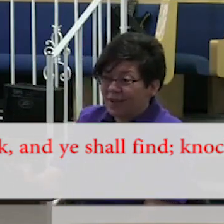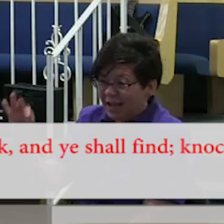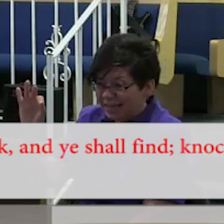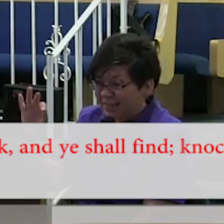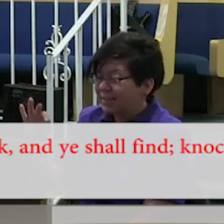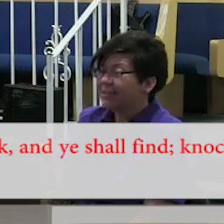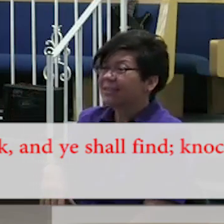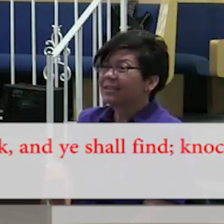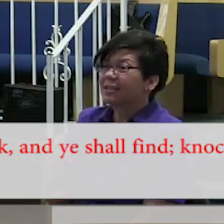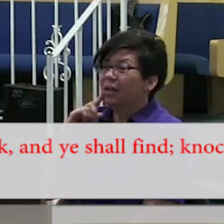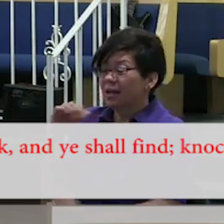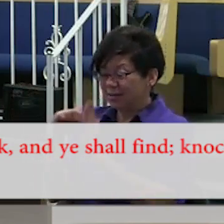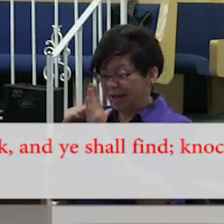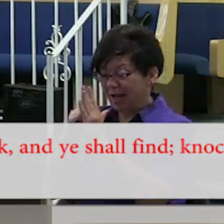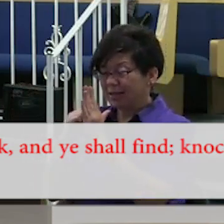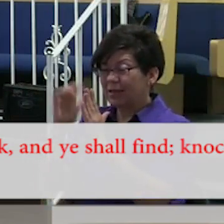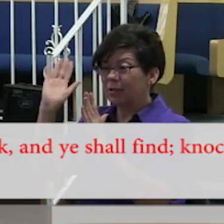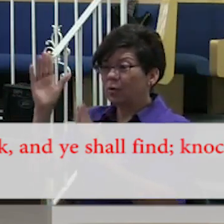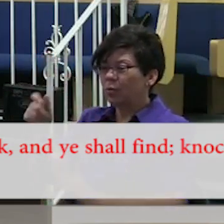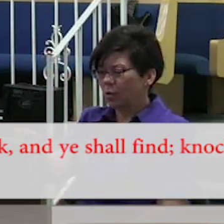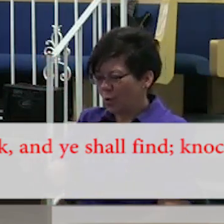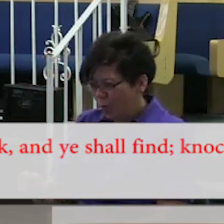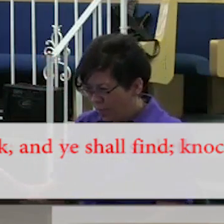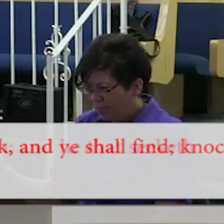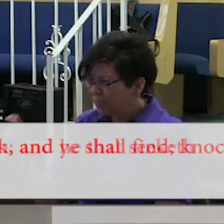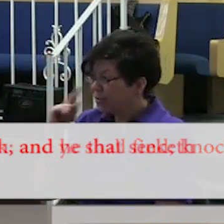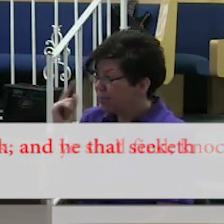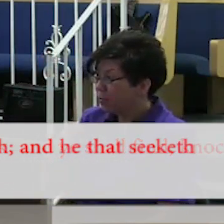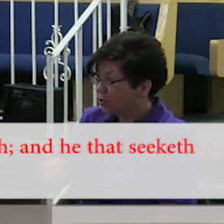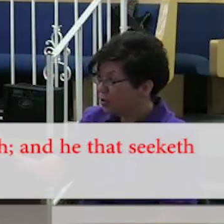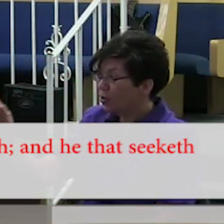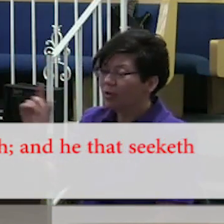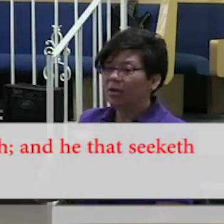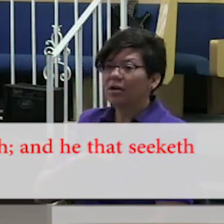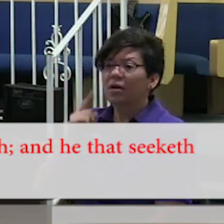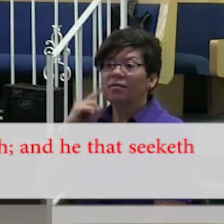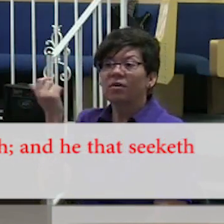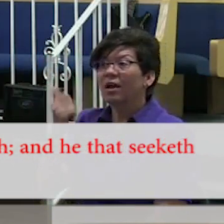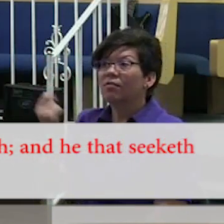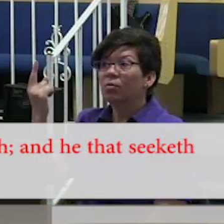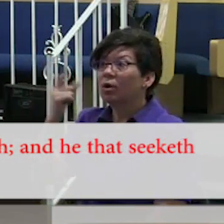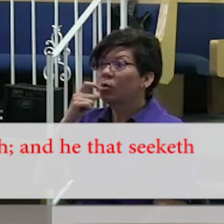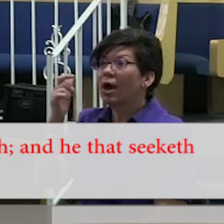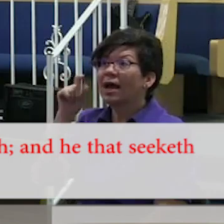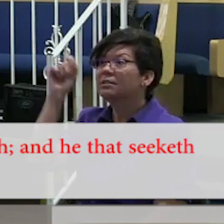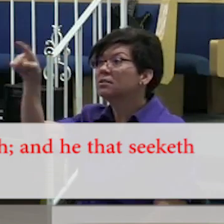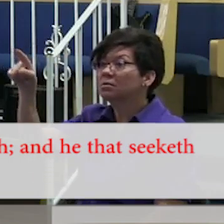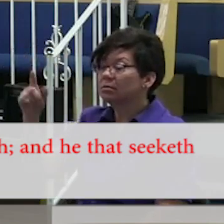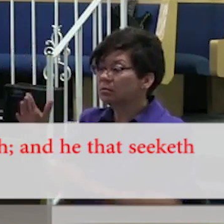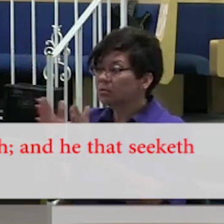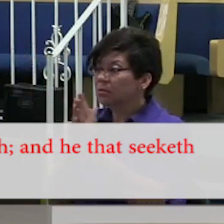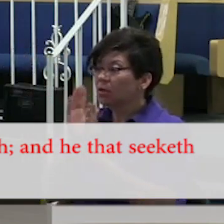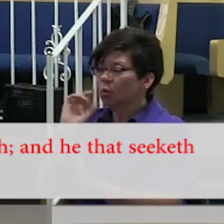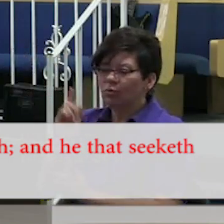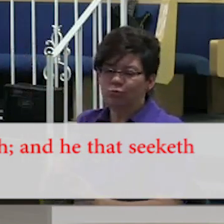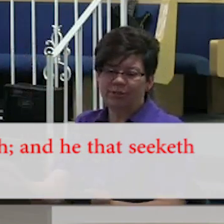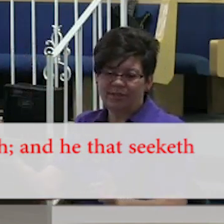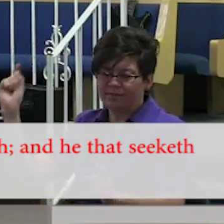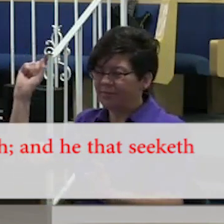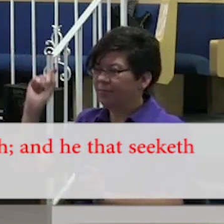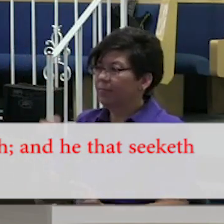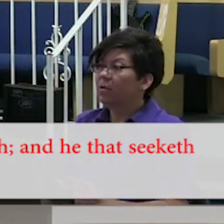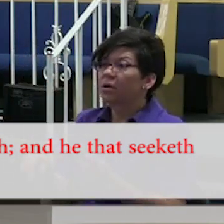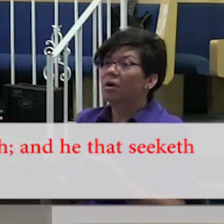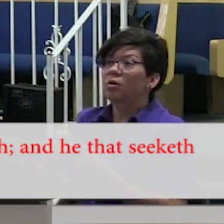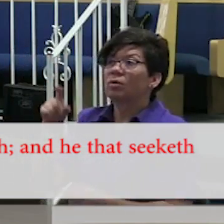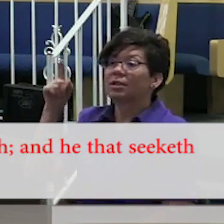find. Knock and it shall be opened unto you. For everyone that asketh, they receiveth. And